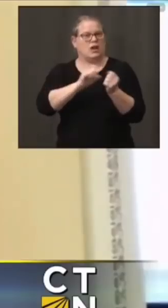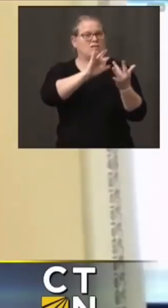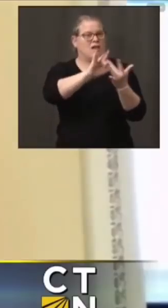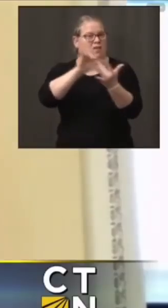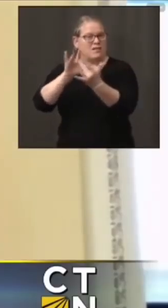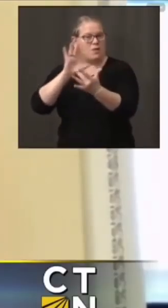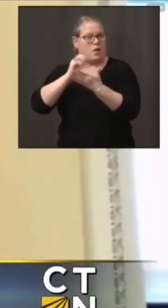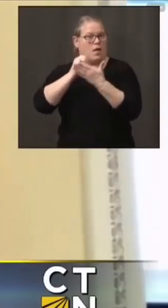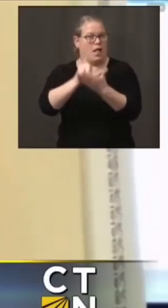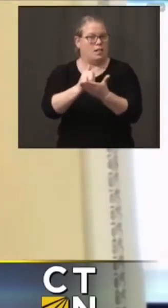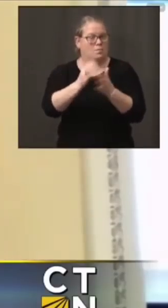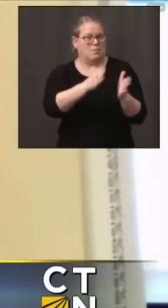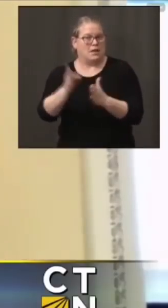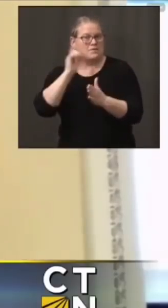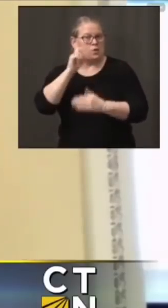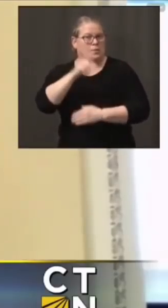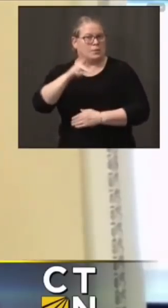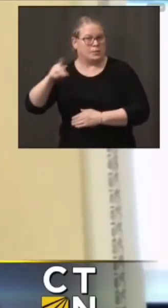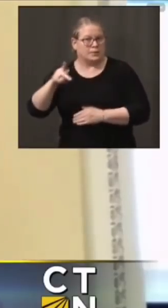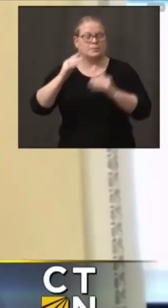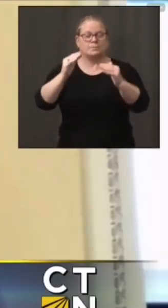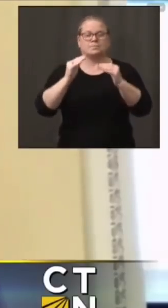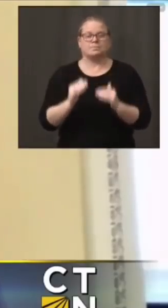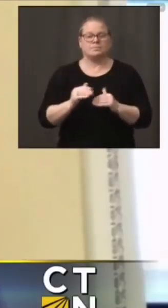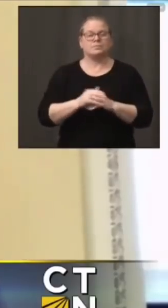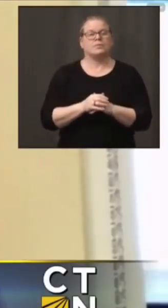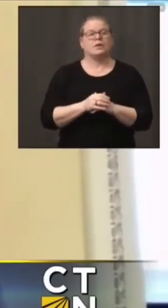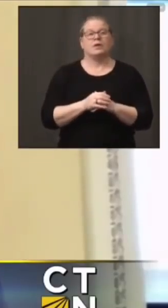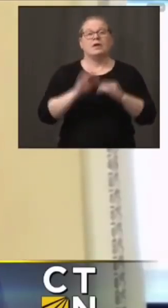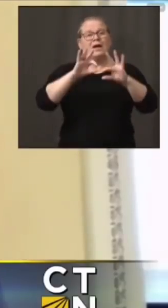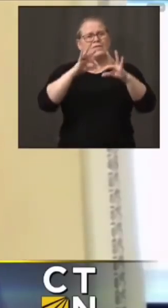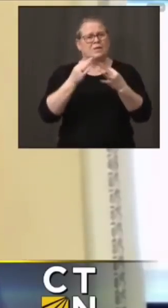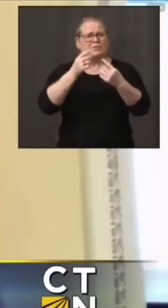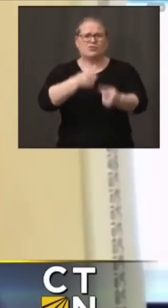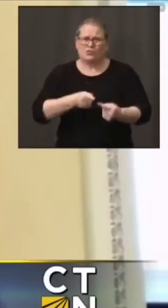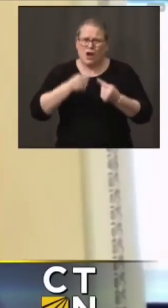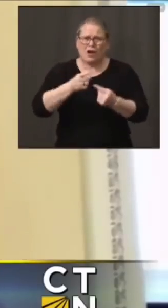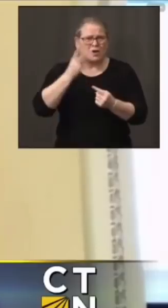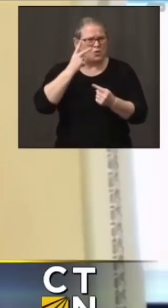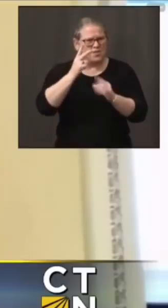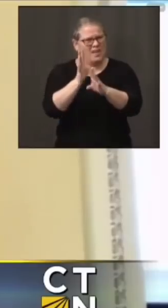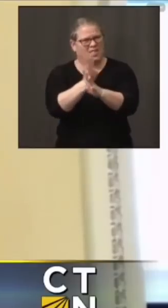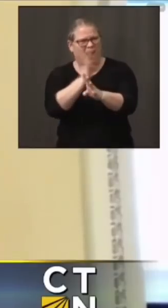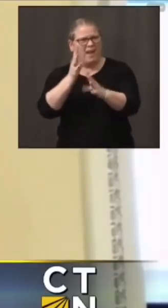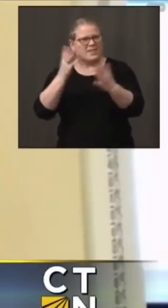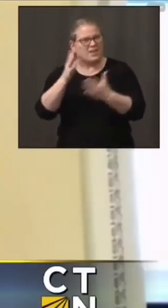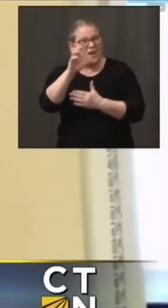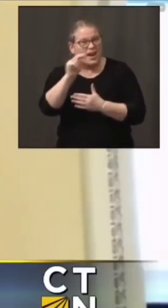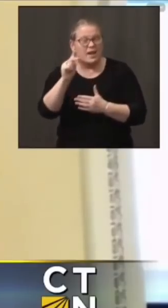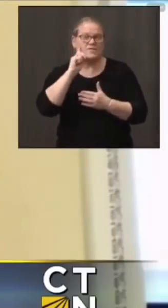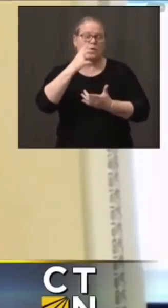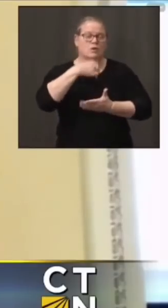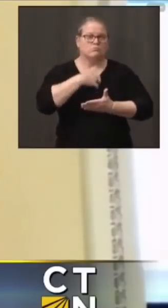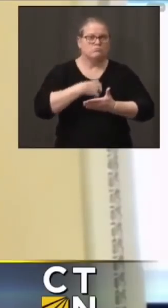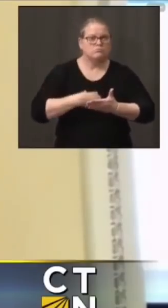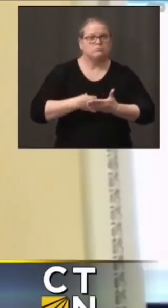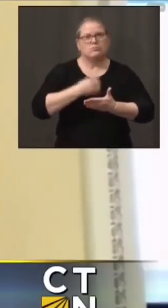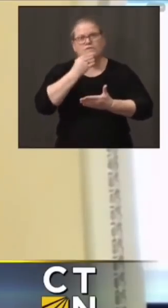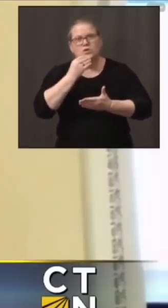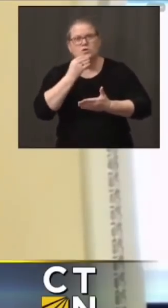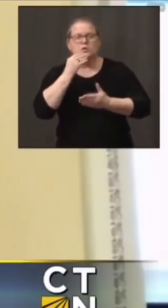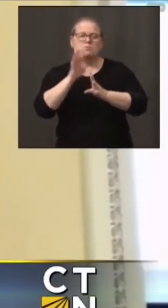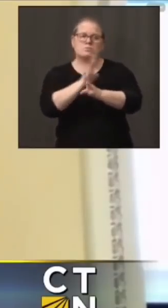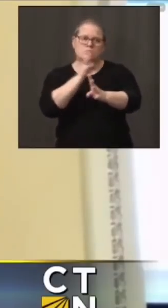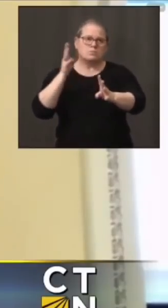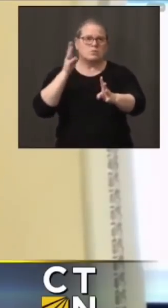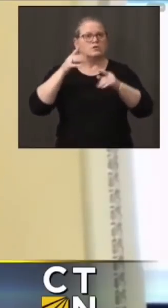are struggling. We've seen the hunger lines in Connecticut, people lined up to get food. So hunger has